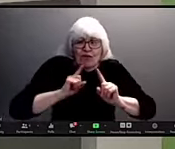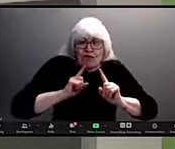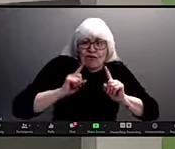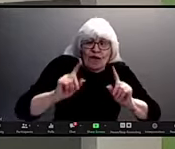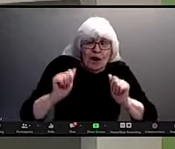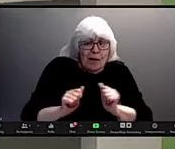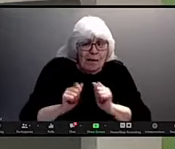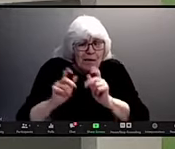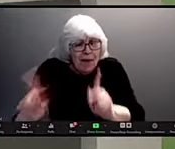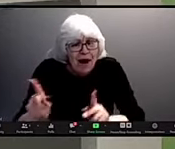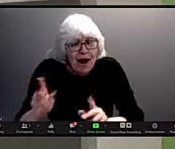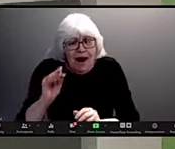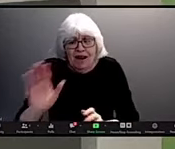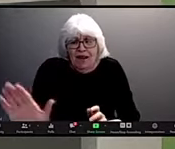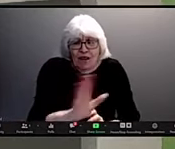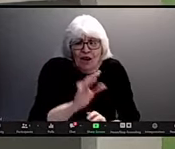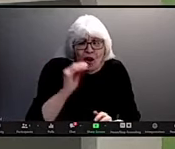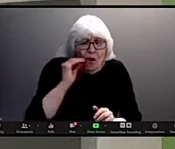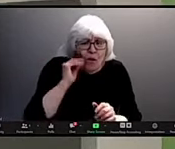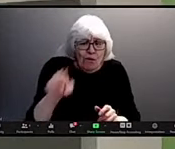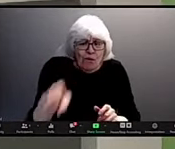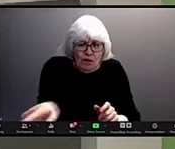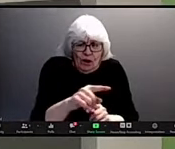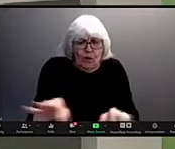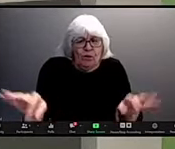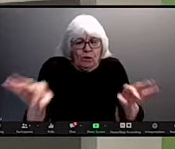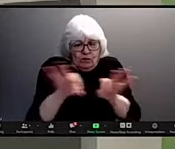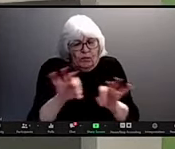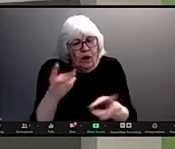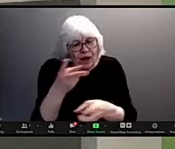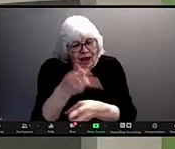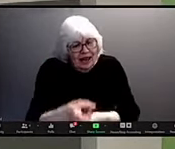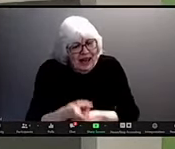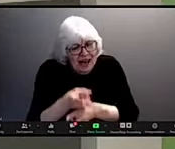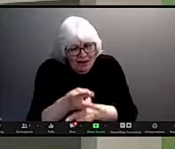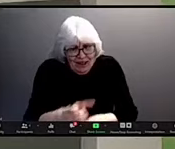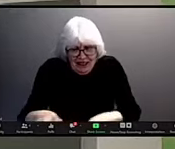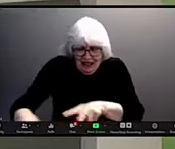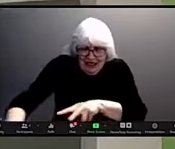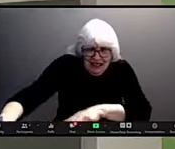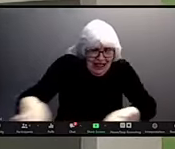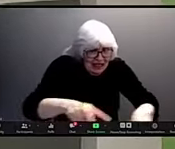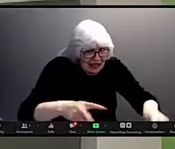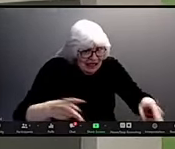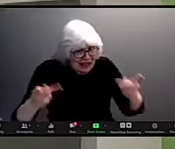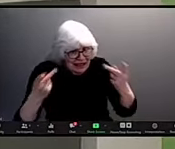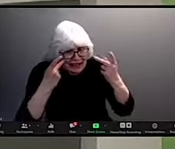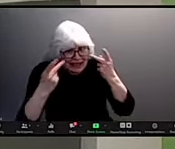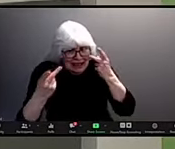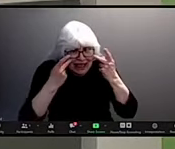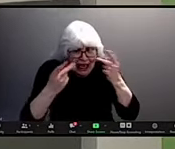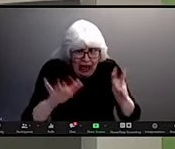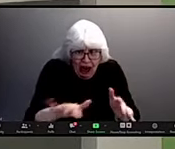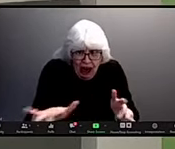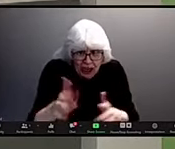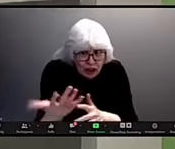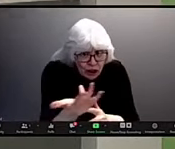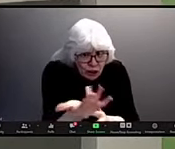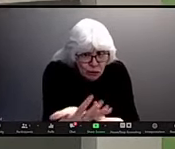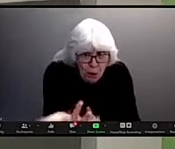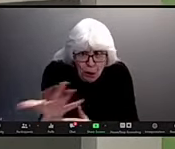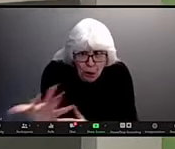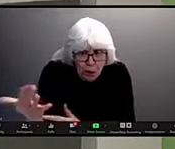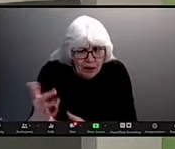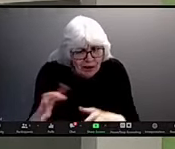them to be diligent in looking for signs of smoke and obviously reporting that as soon as possible. Thank